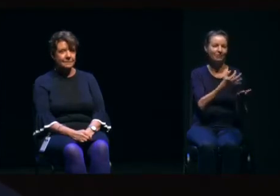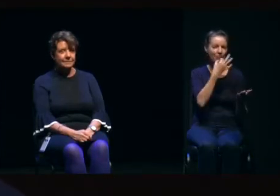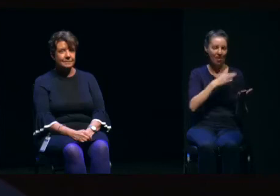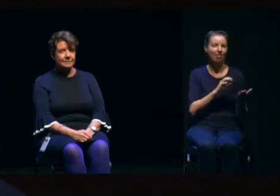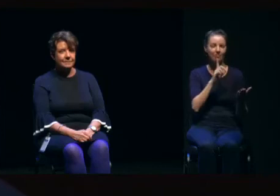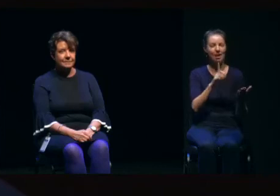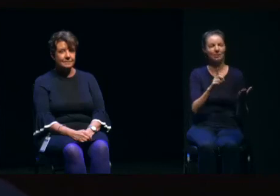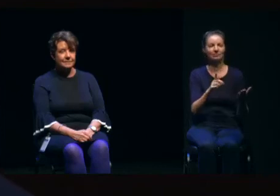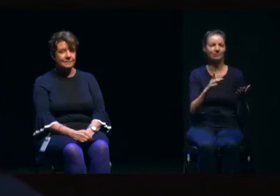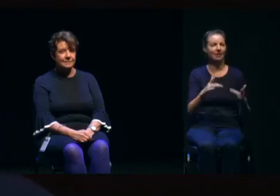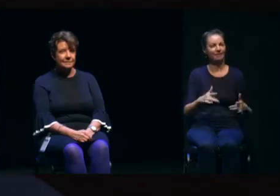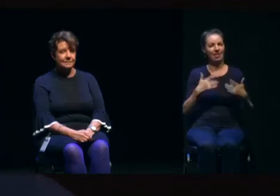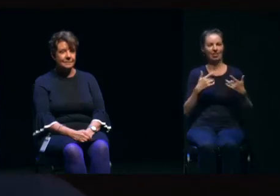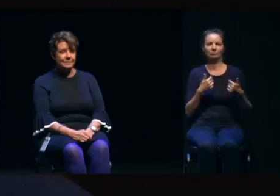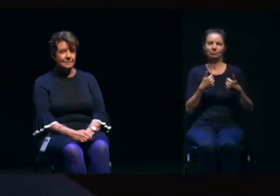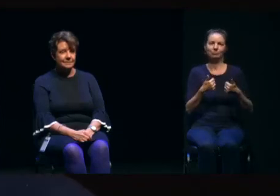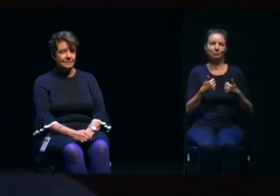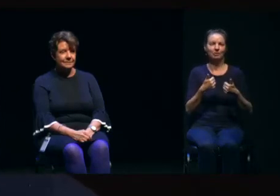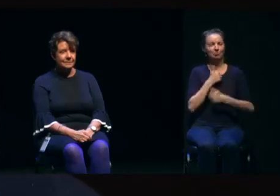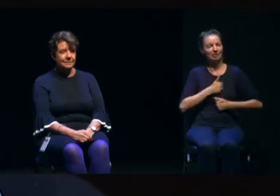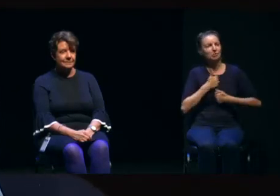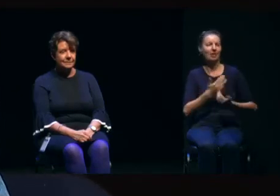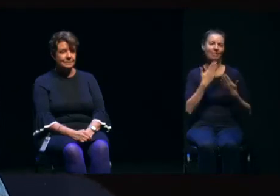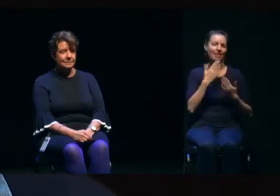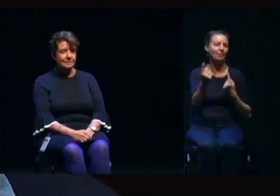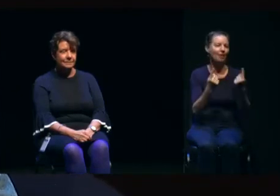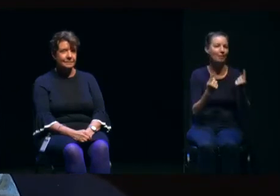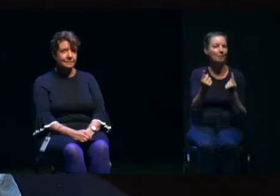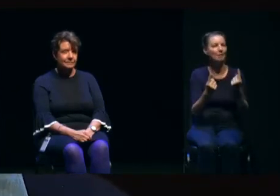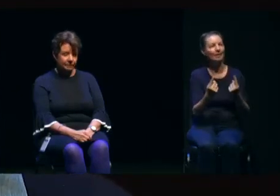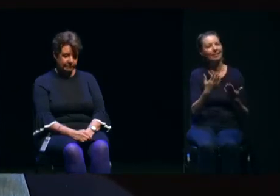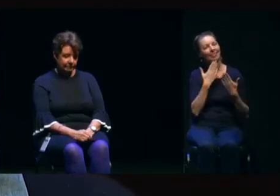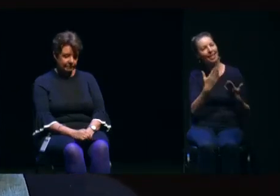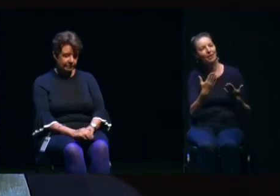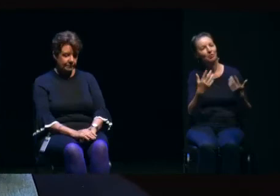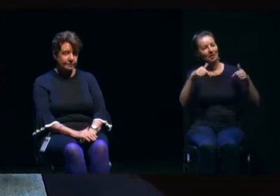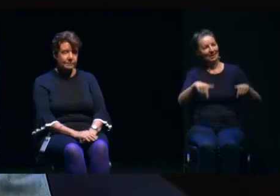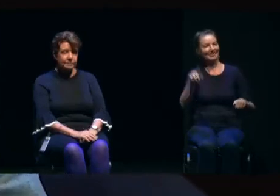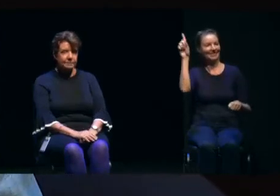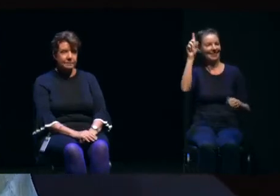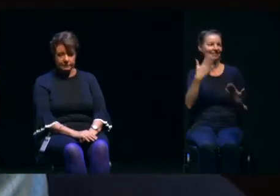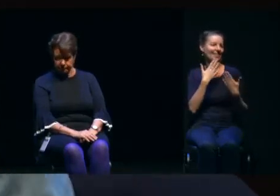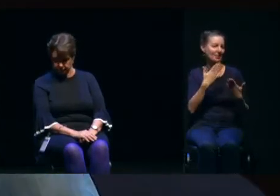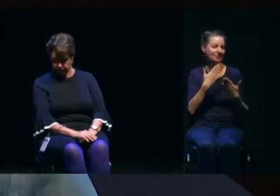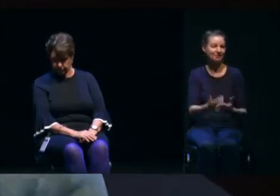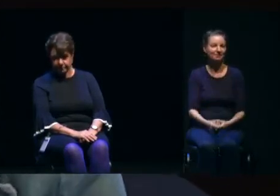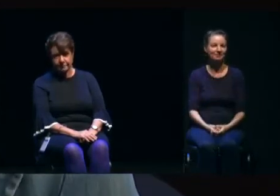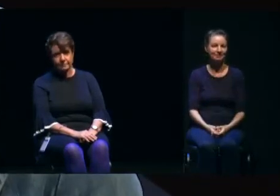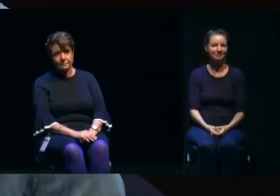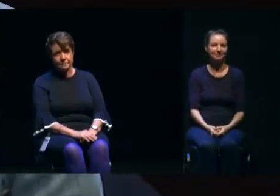was really a great pleasure. And thank you so much for coming and joining us here today. Thank you.